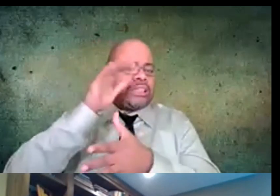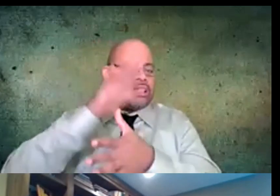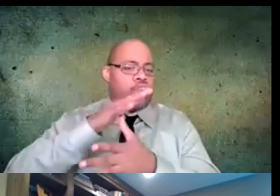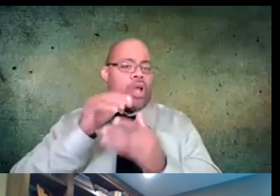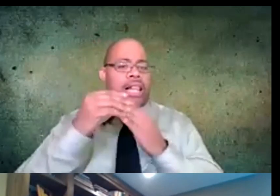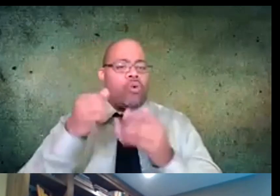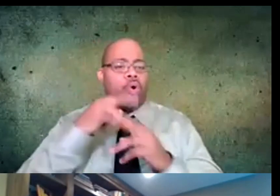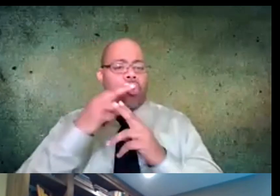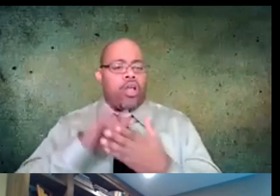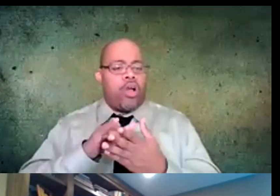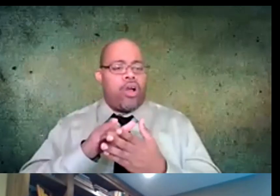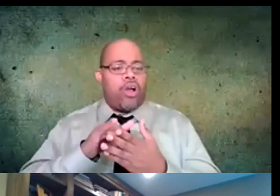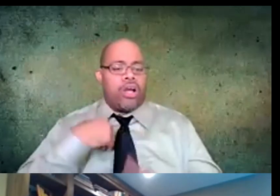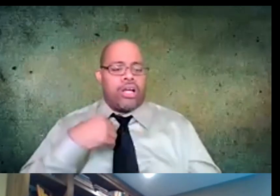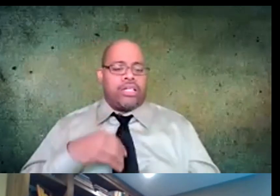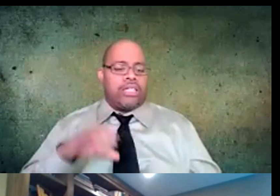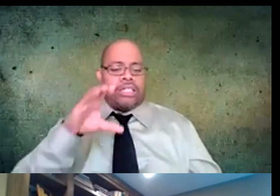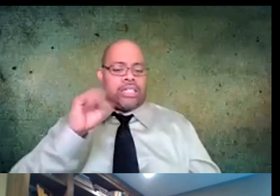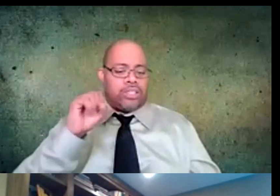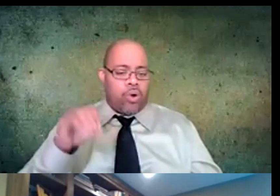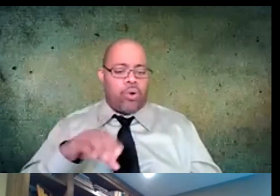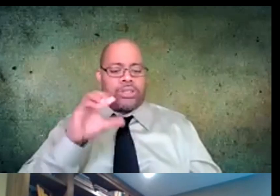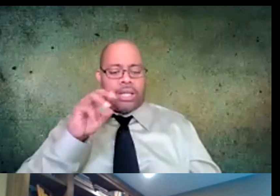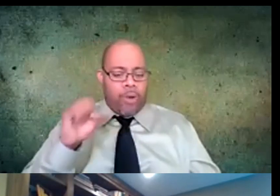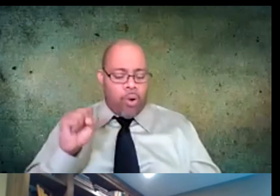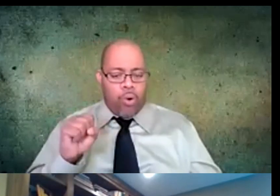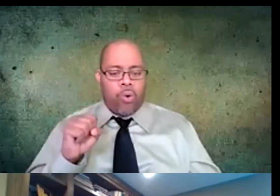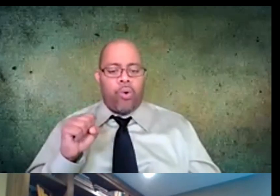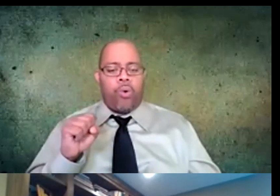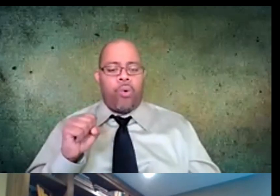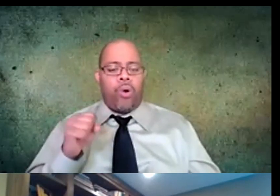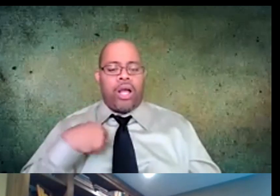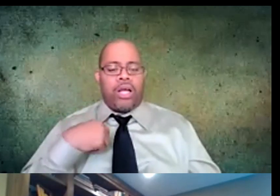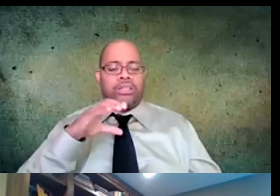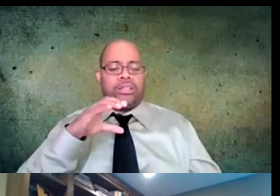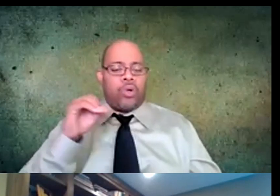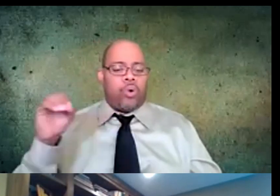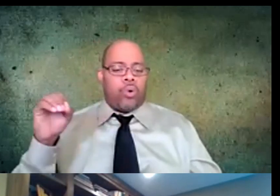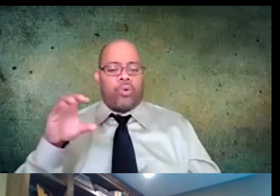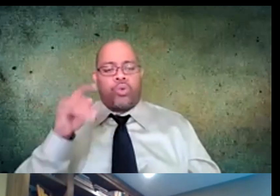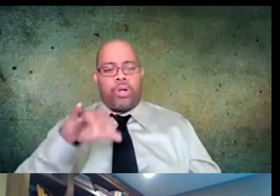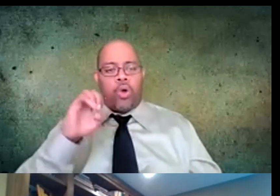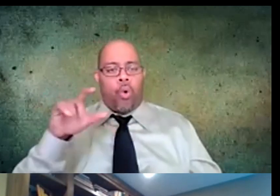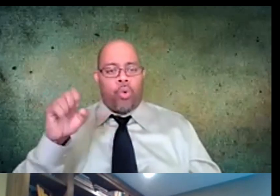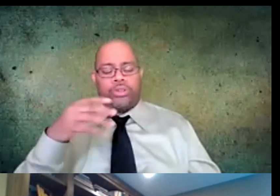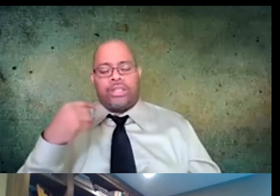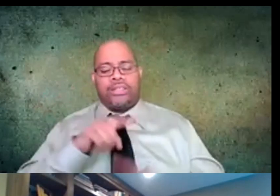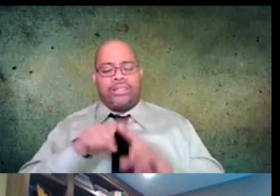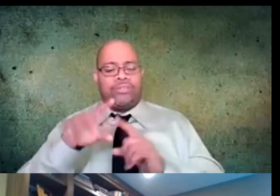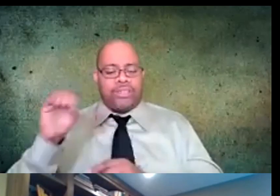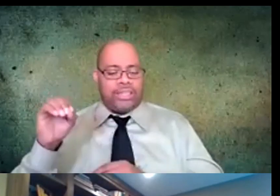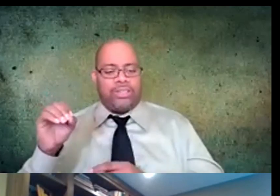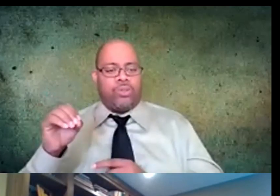we call our C-suites, right? Our CSO, our CMO, and including our CEO, Tony Coles, and Abe Cisse, who many of you guys